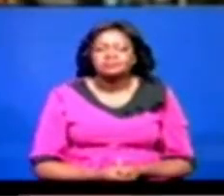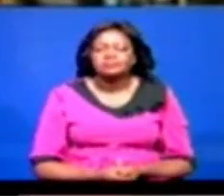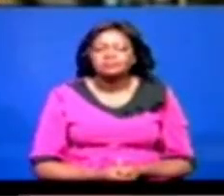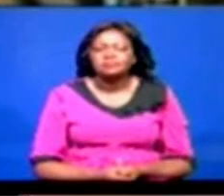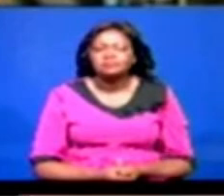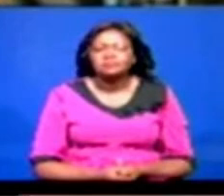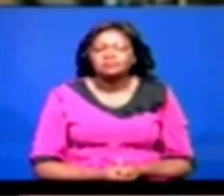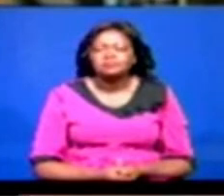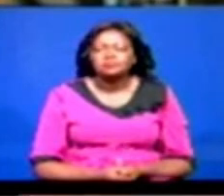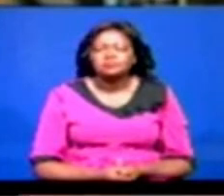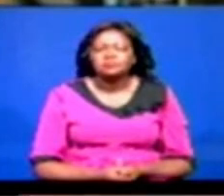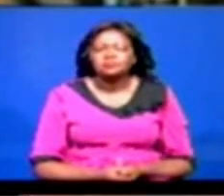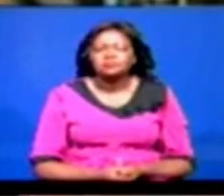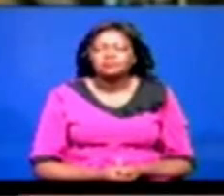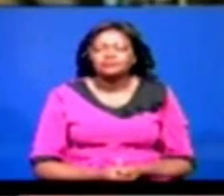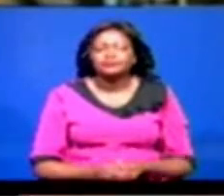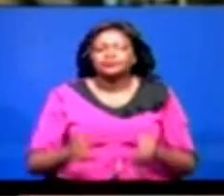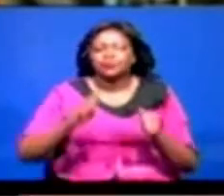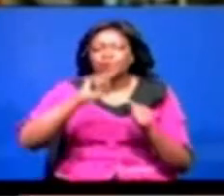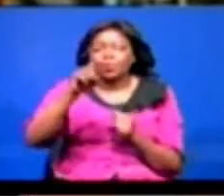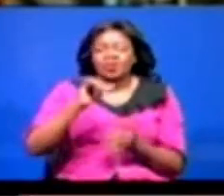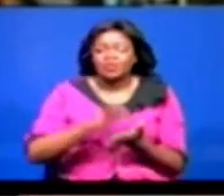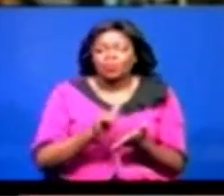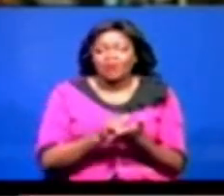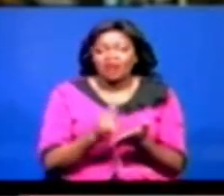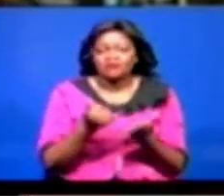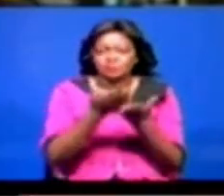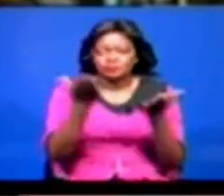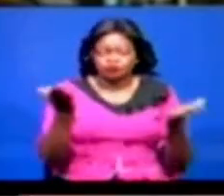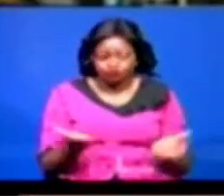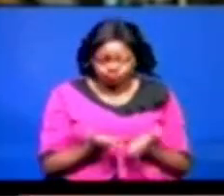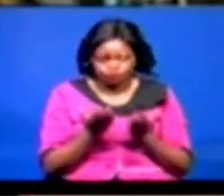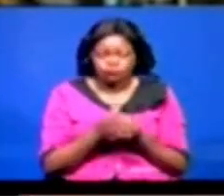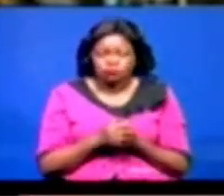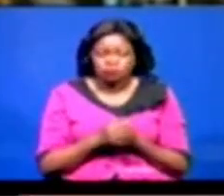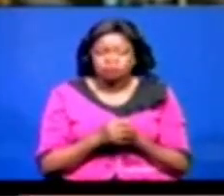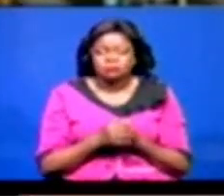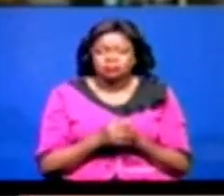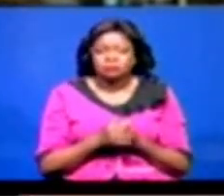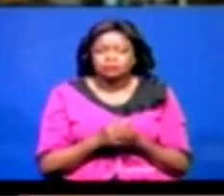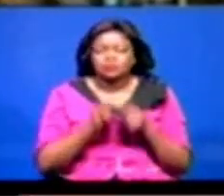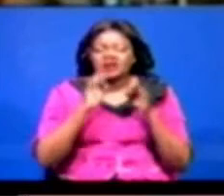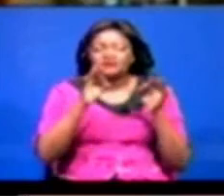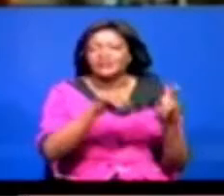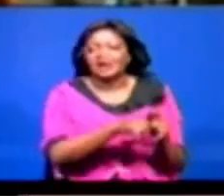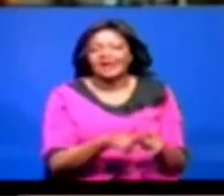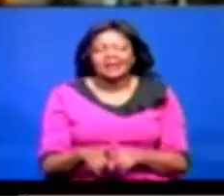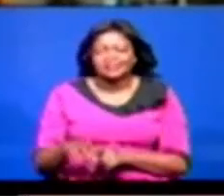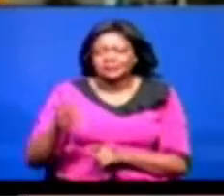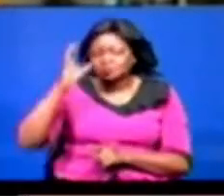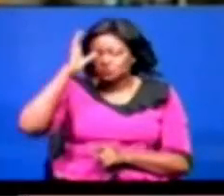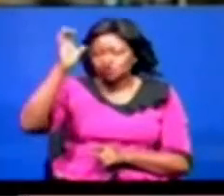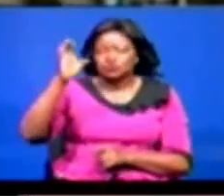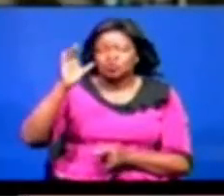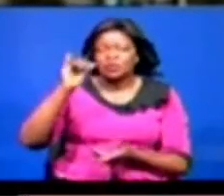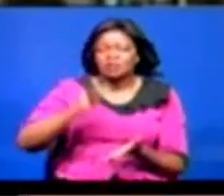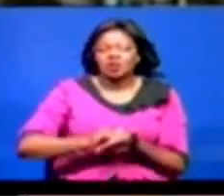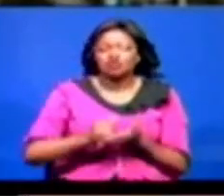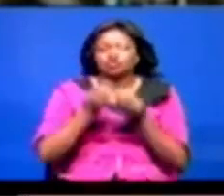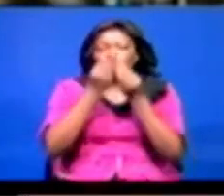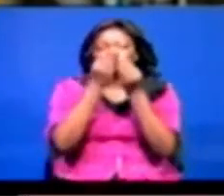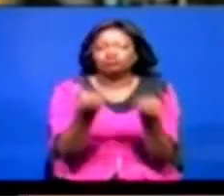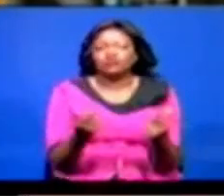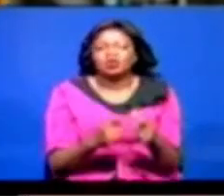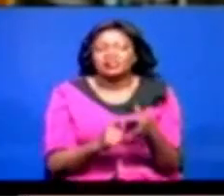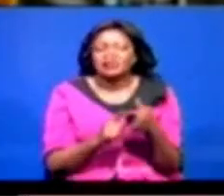the question that we have before you today is whether, as conceptualized, that solution then meets